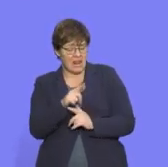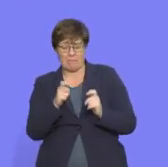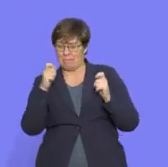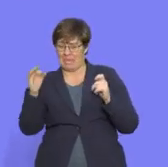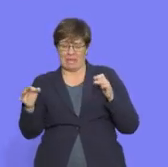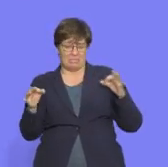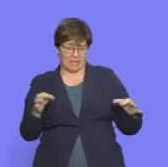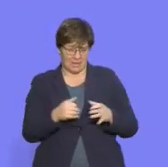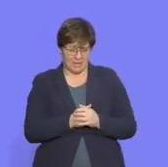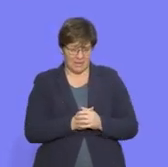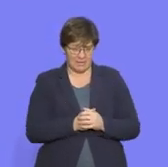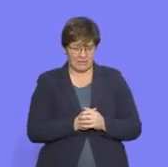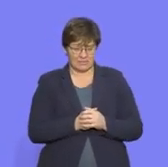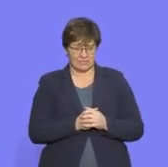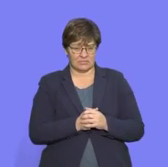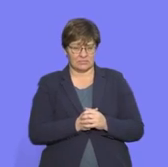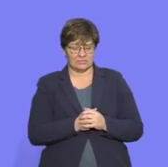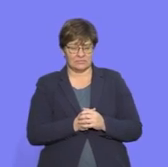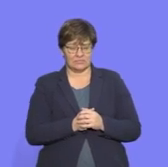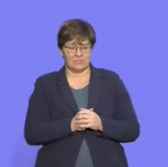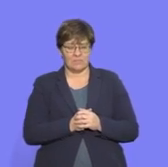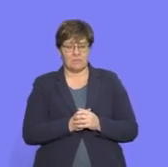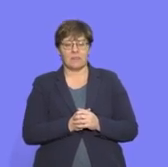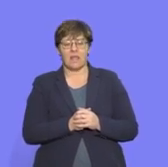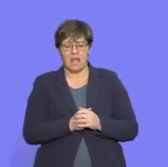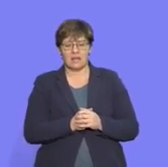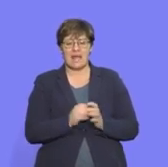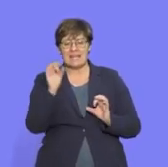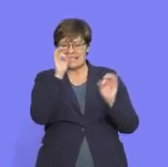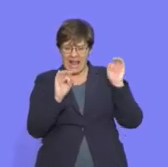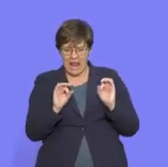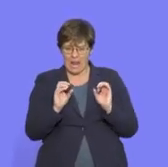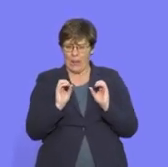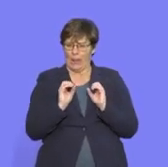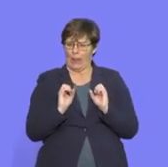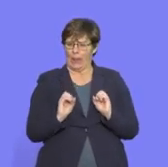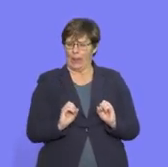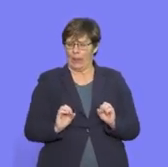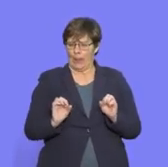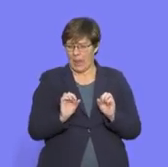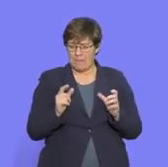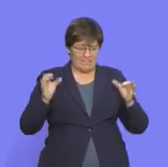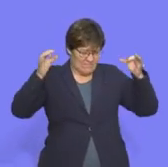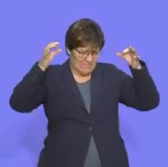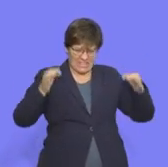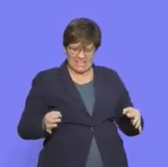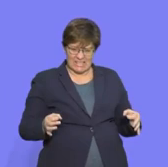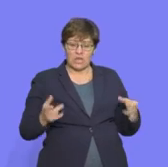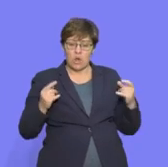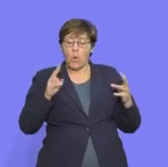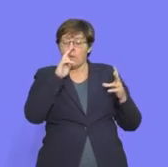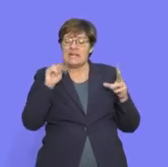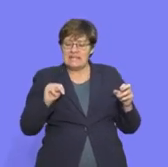artery and the vein, right? They're really big, and our cells are really, really small. So what we need to have are